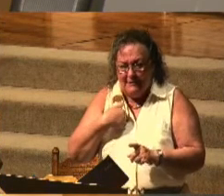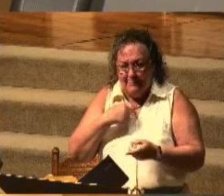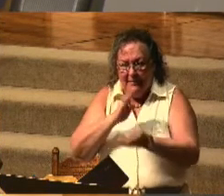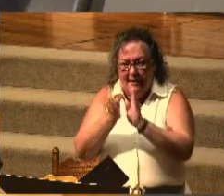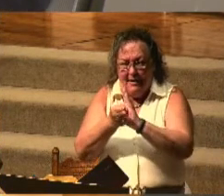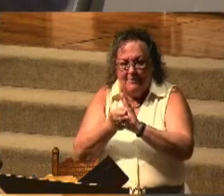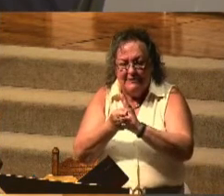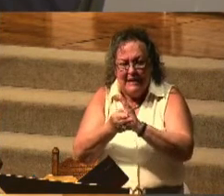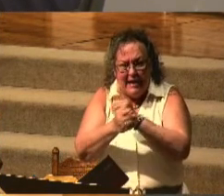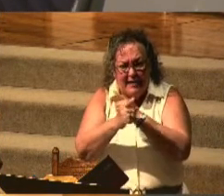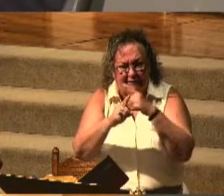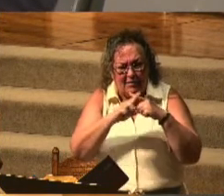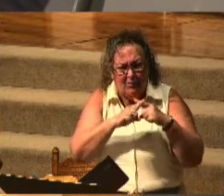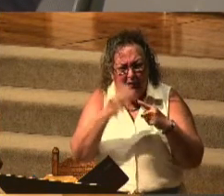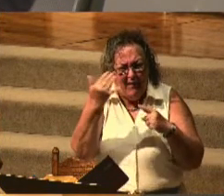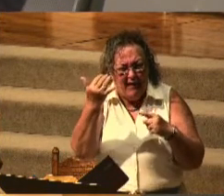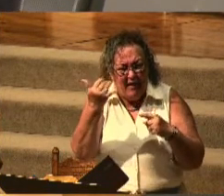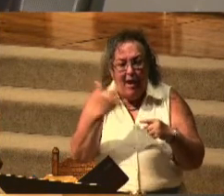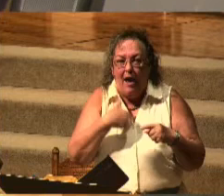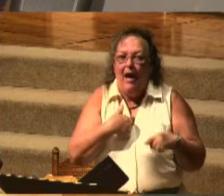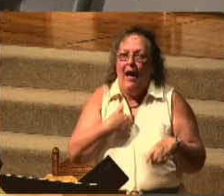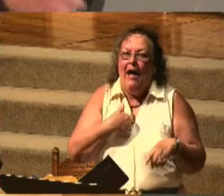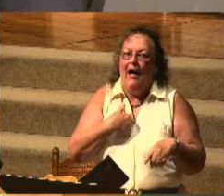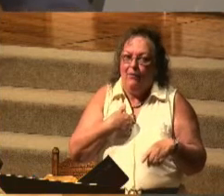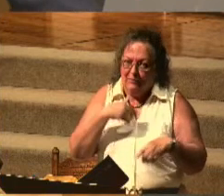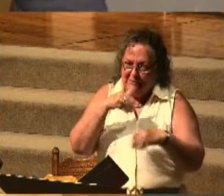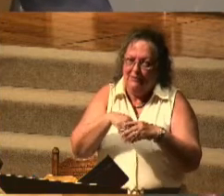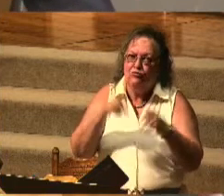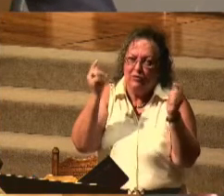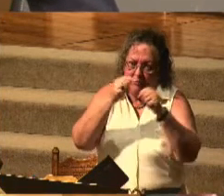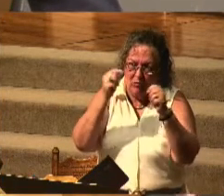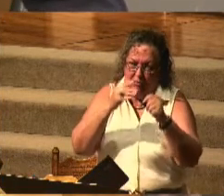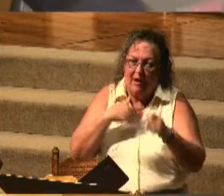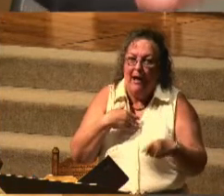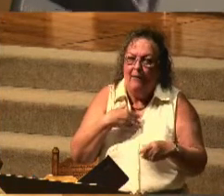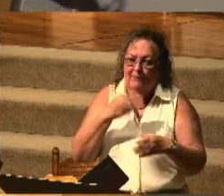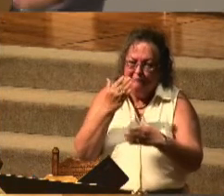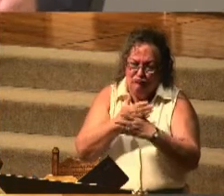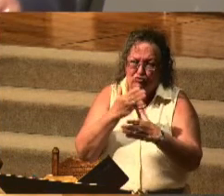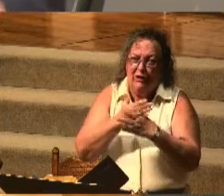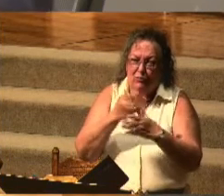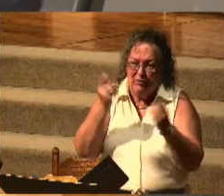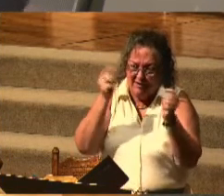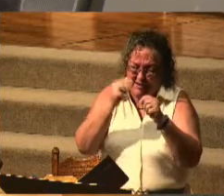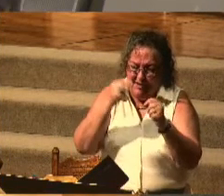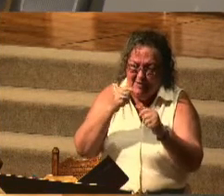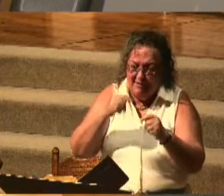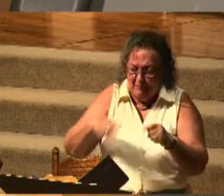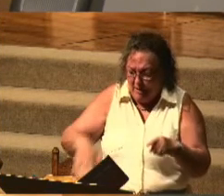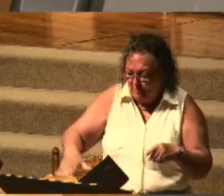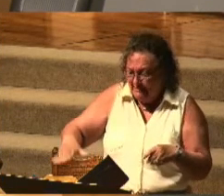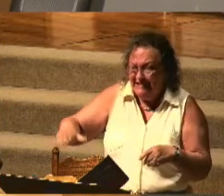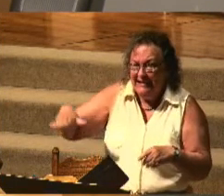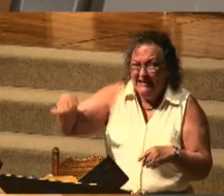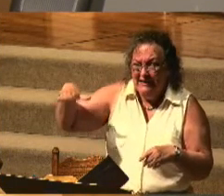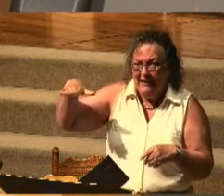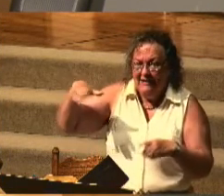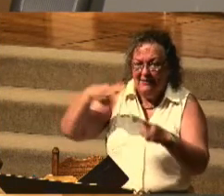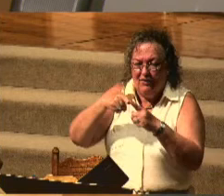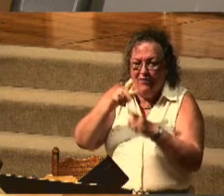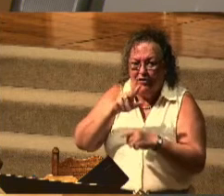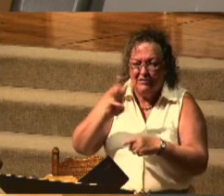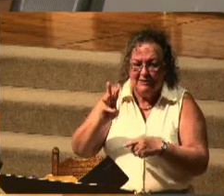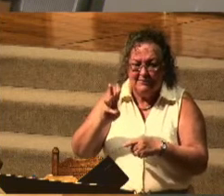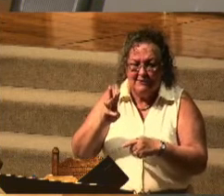was in trouble. I was a trouble kid from the time I was this big till 36 years of age. And if it hadn't have been